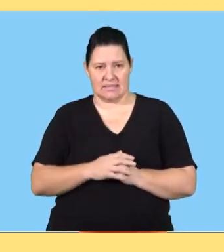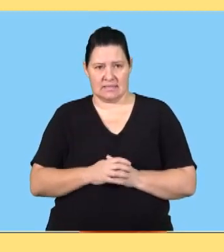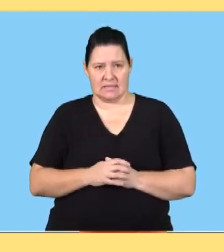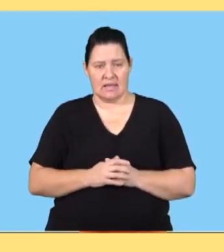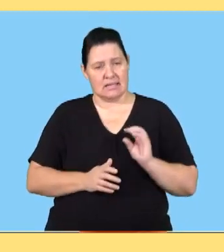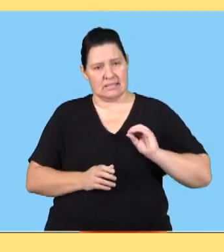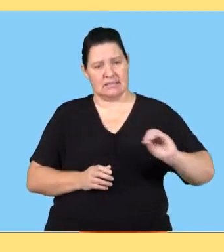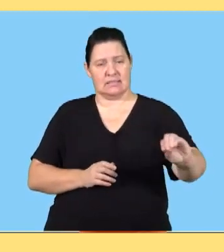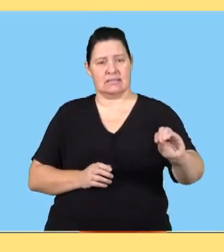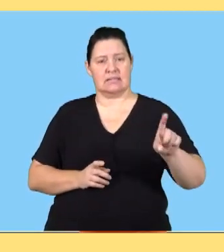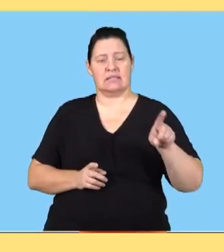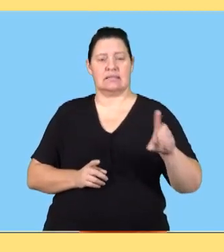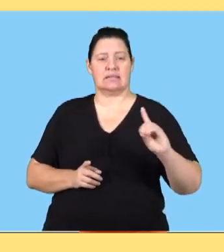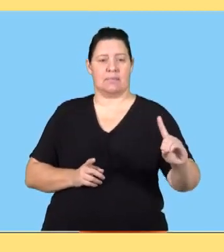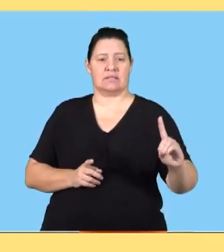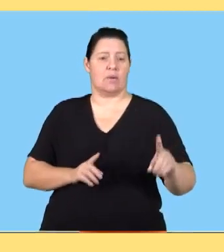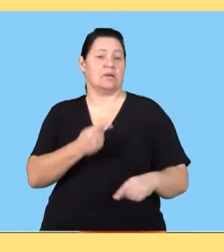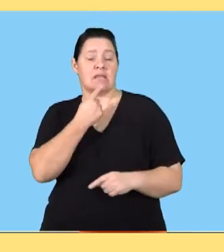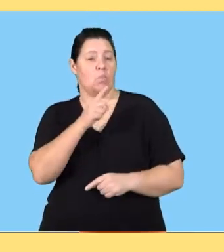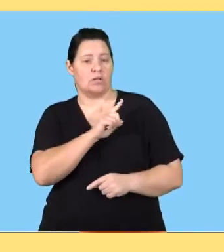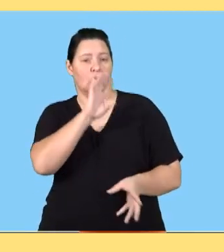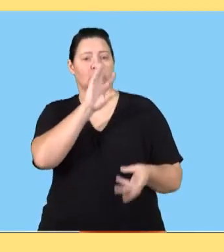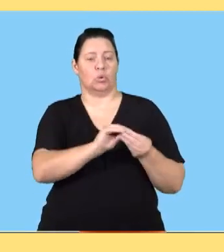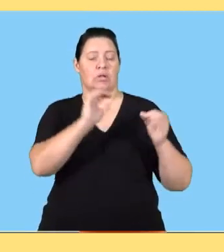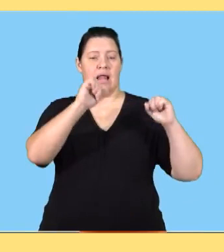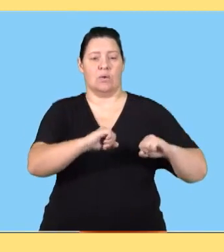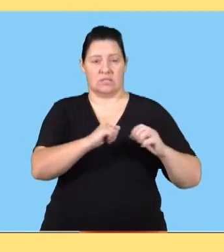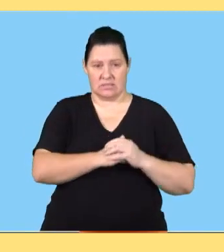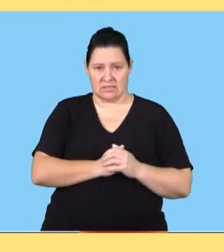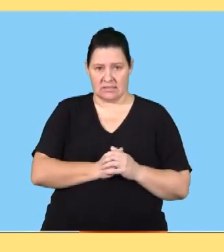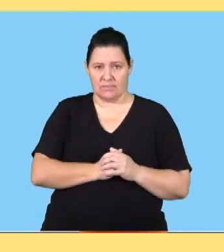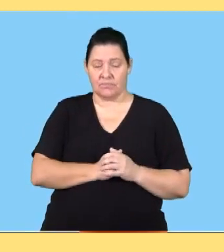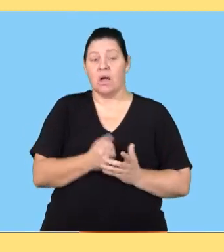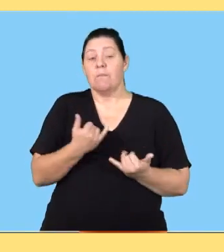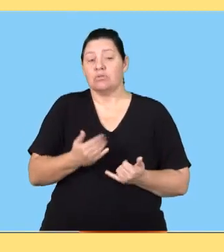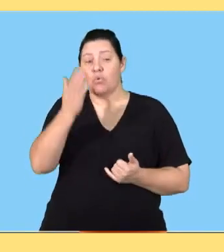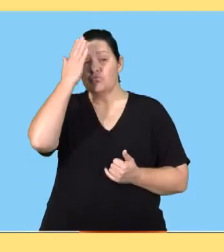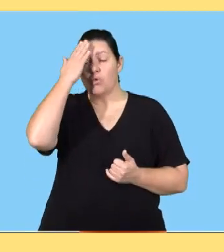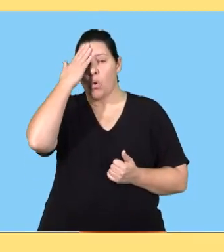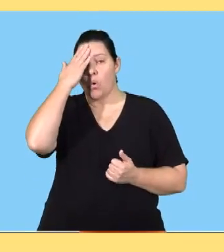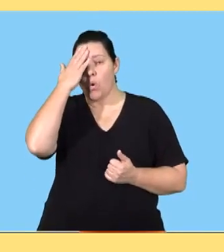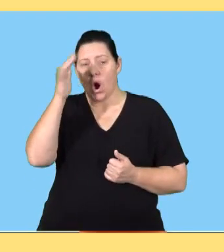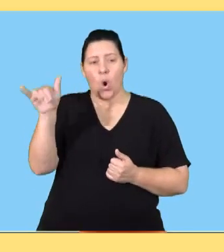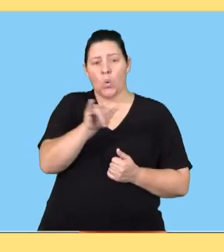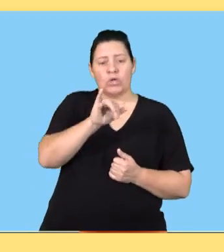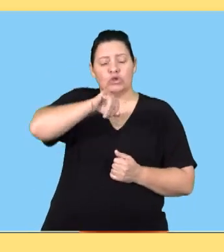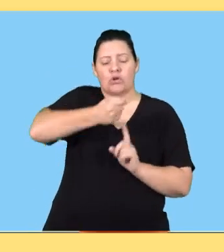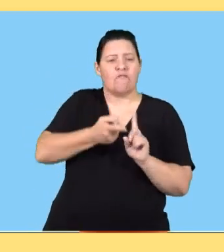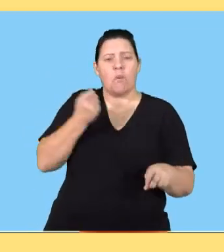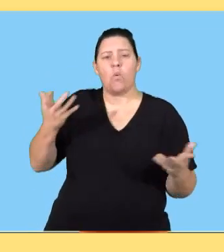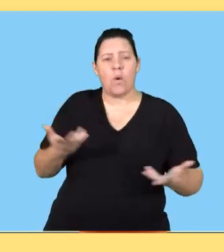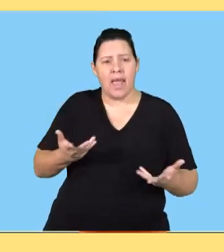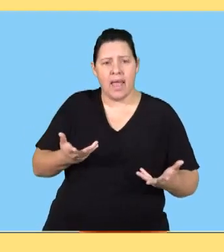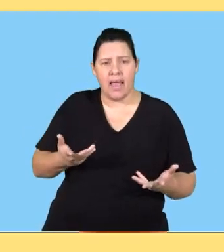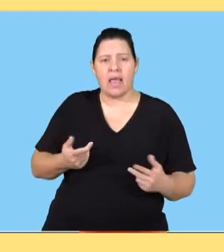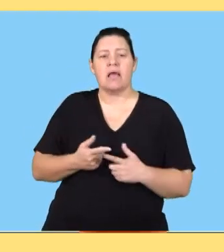4,518. I will then debit it. But what do I say? I say total allowances. And here I need to know which journal did I get this